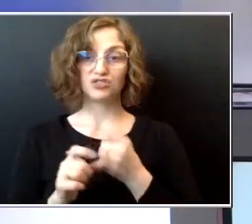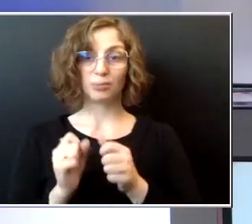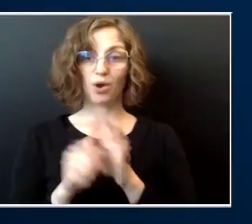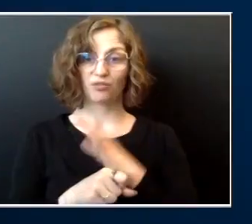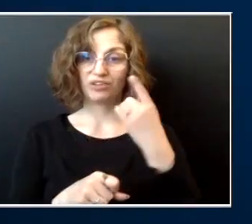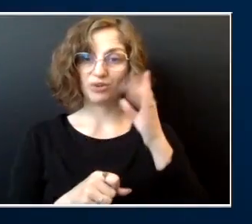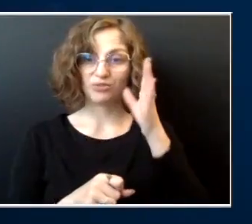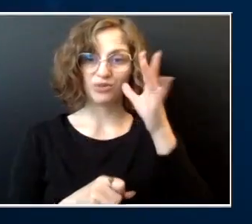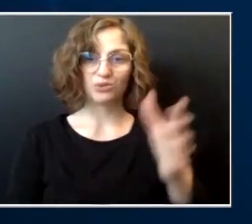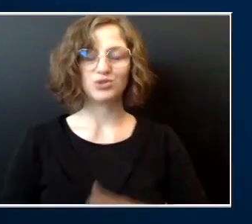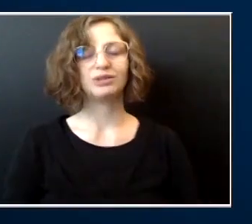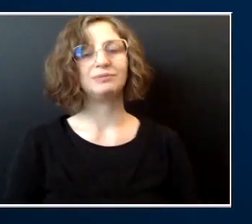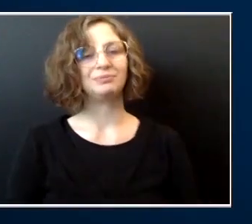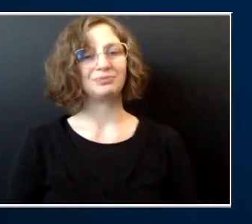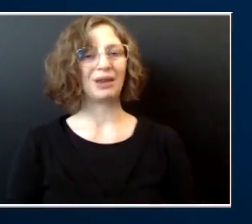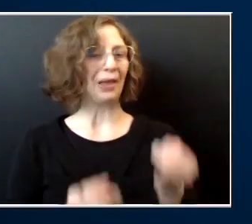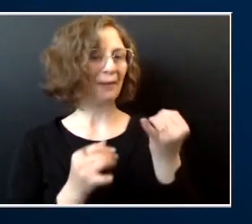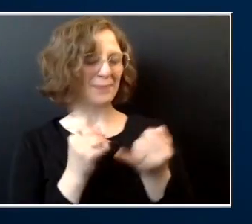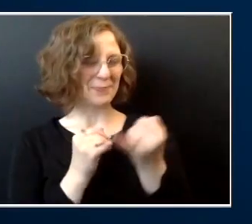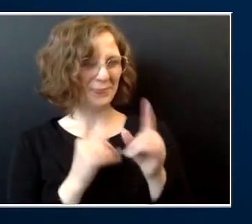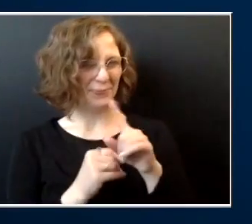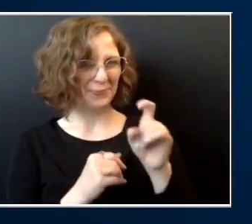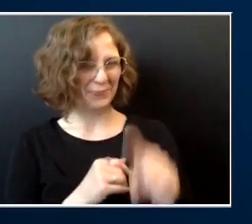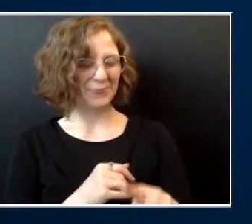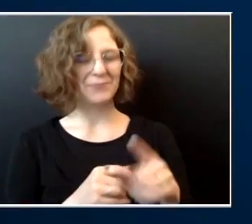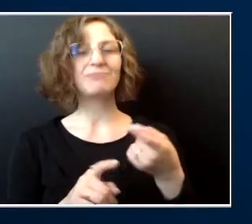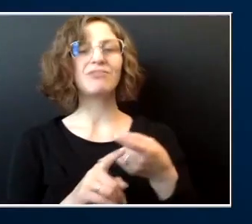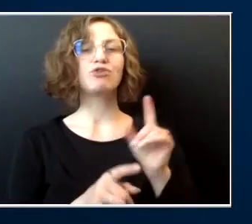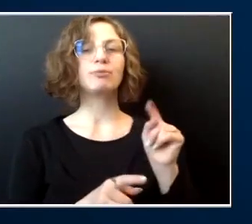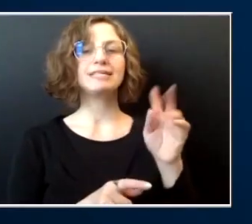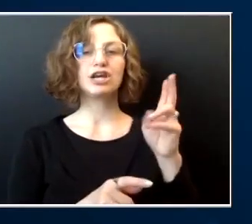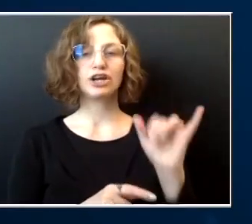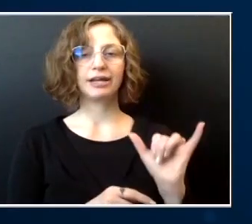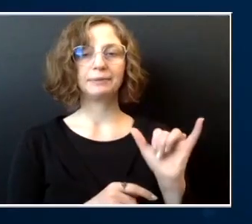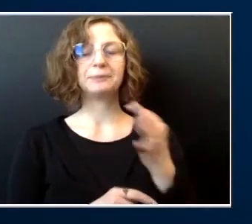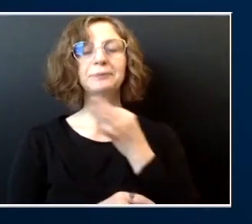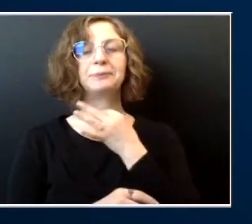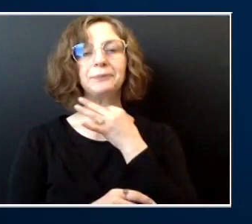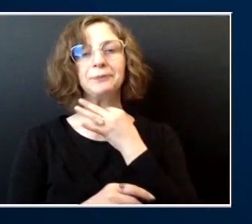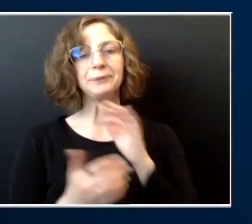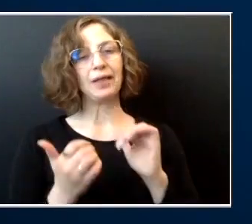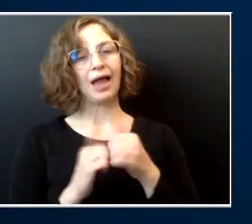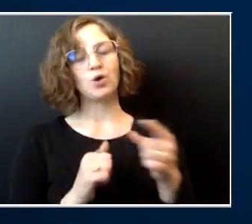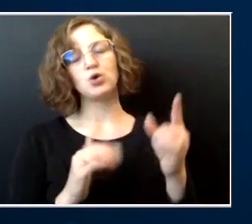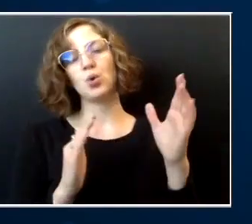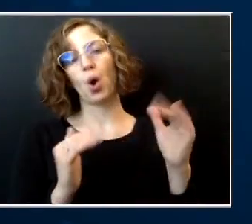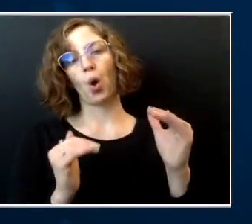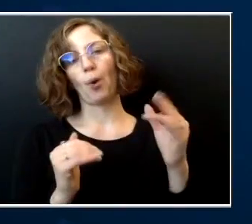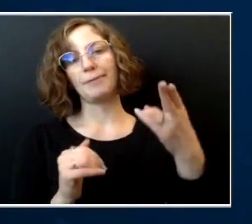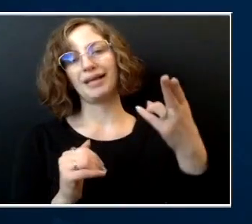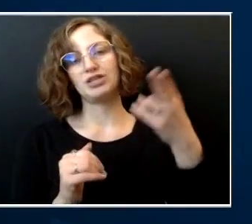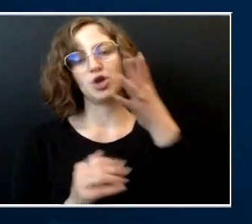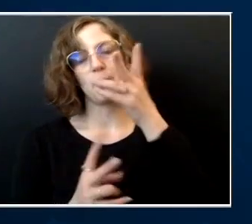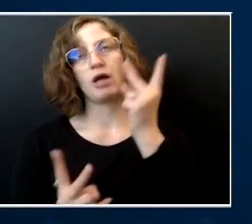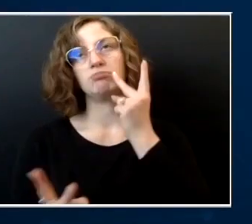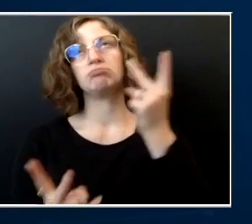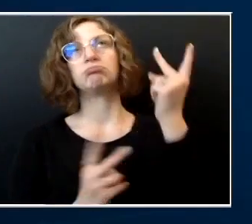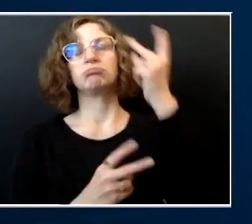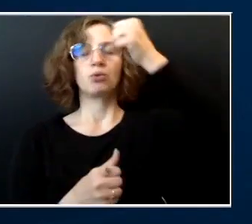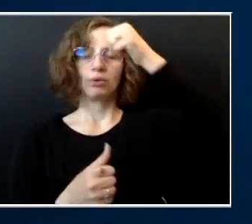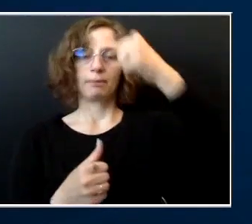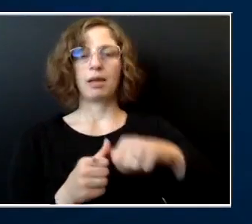Okay, and Terry gets the last question. She wants to know, how do you hope history will remember COVID?